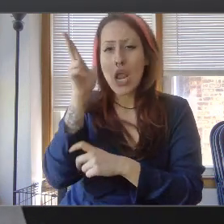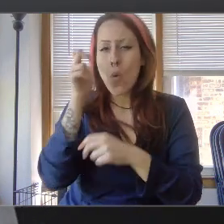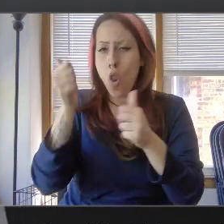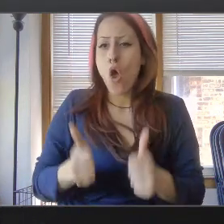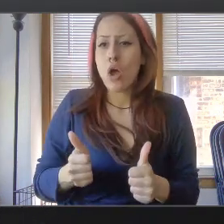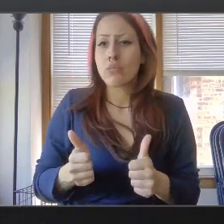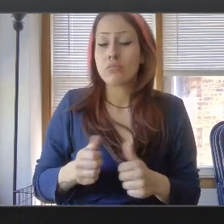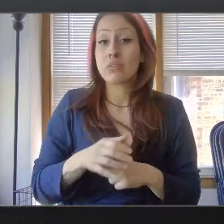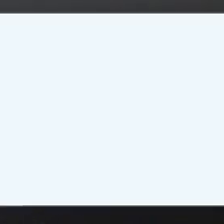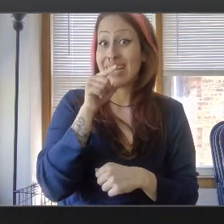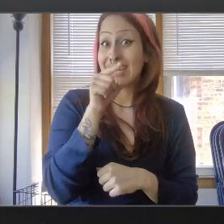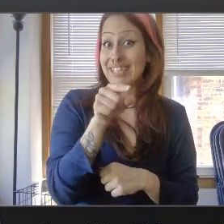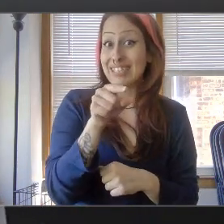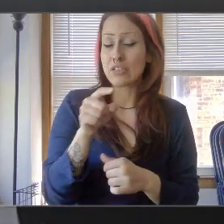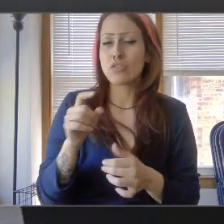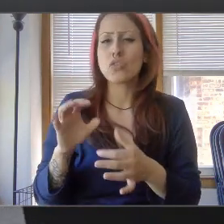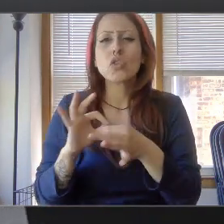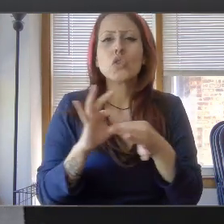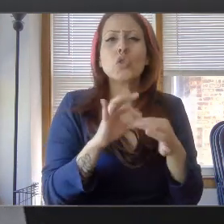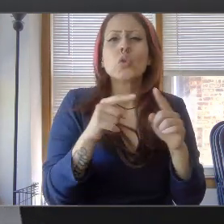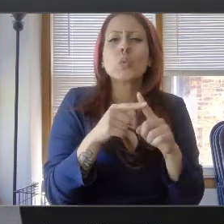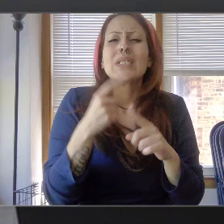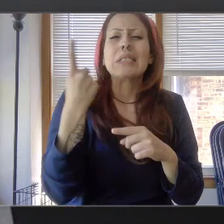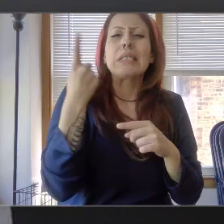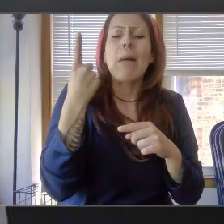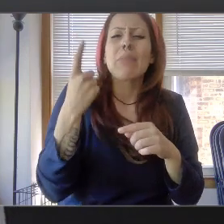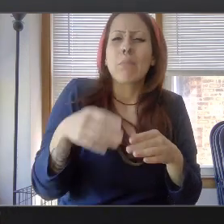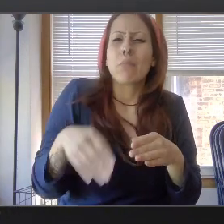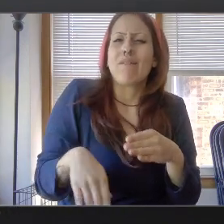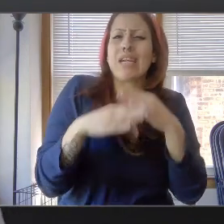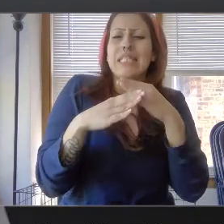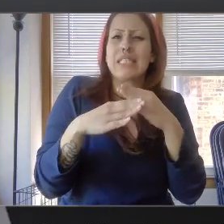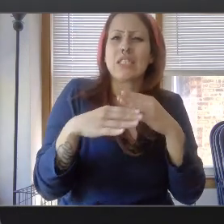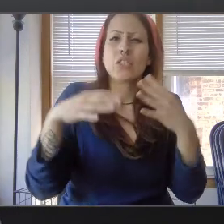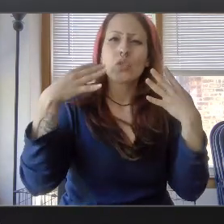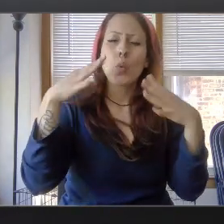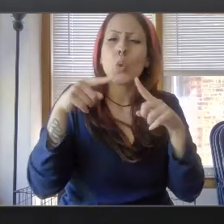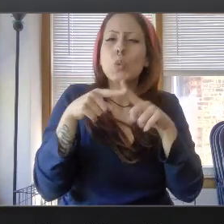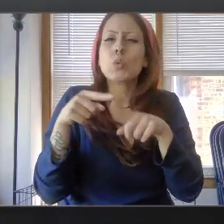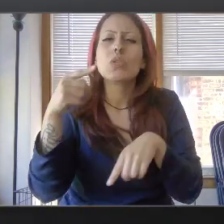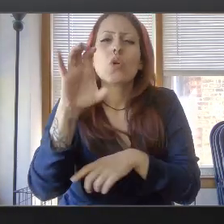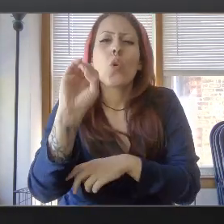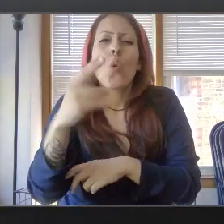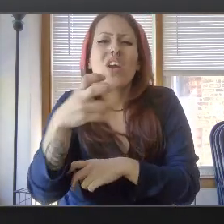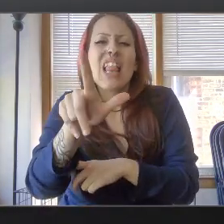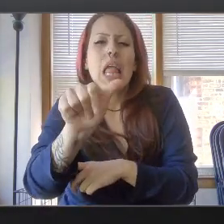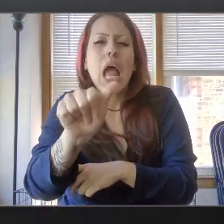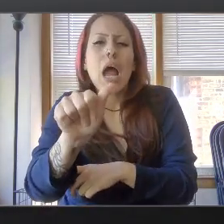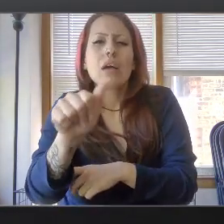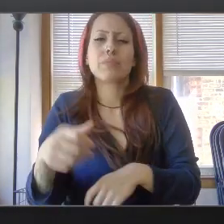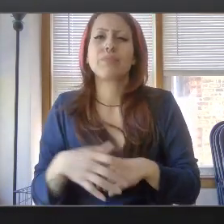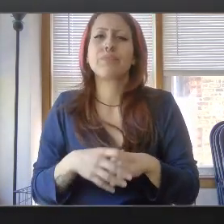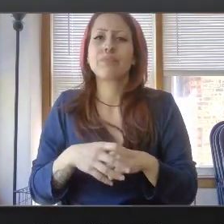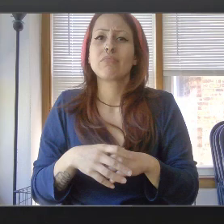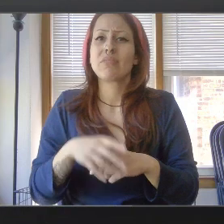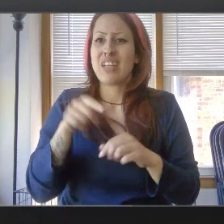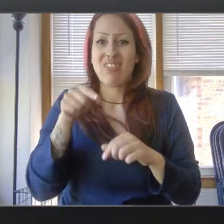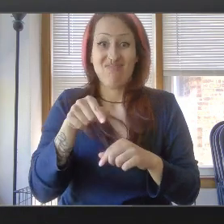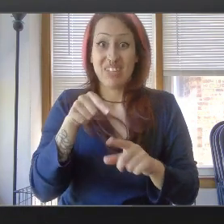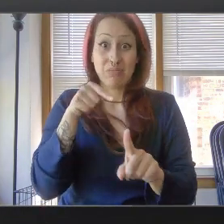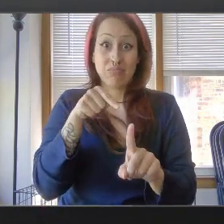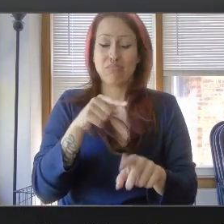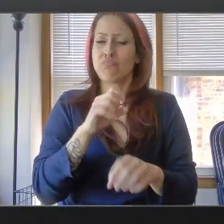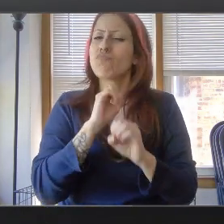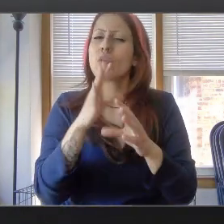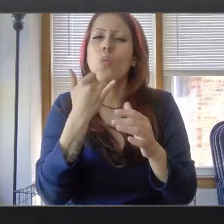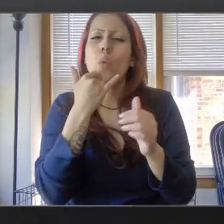transmission of sound to the cochlea. In this case, there's nothing wrong with your cochlea or auditory nerve, just the sound can't make it